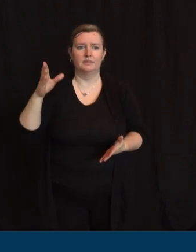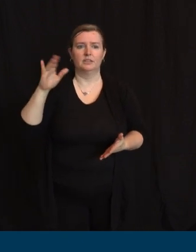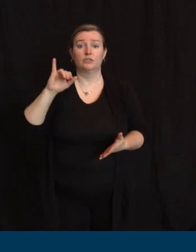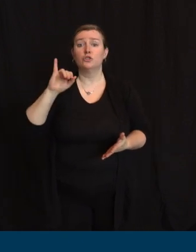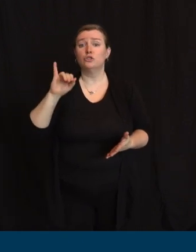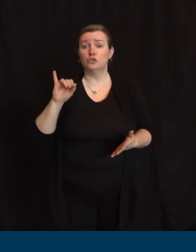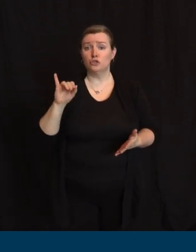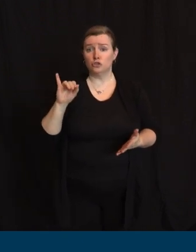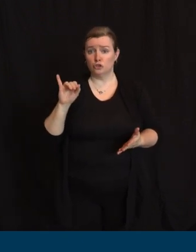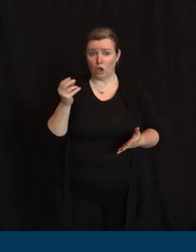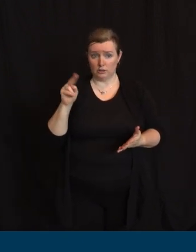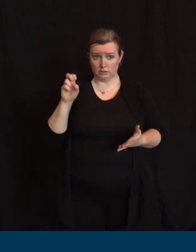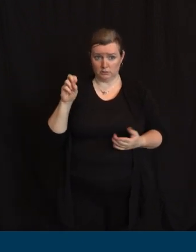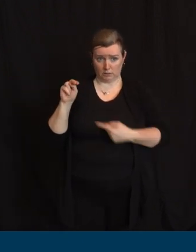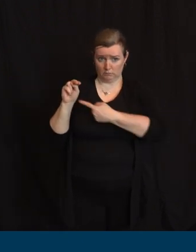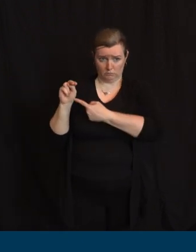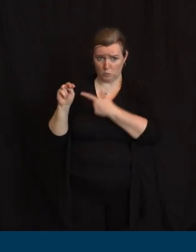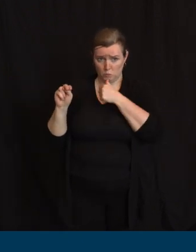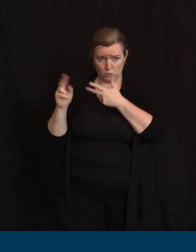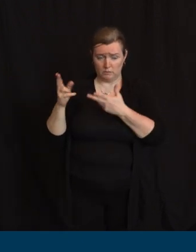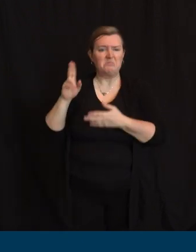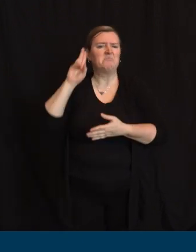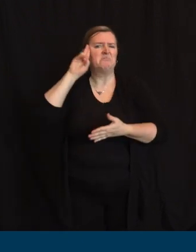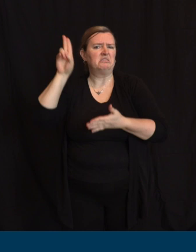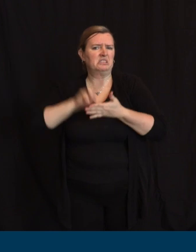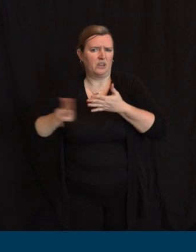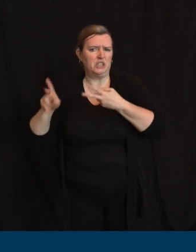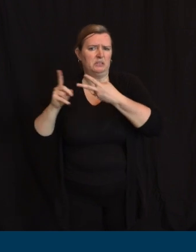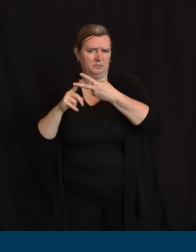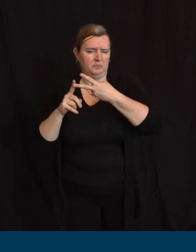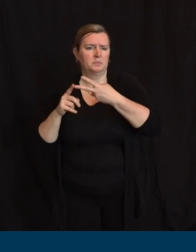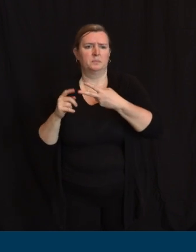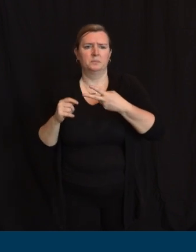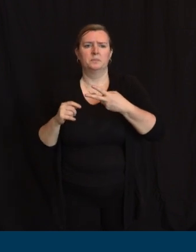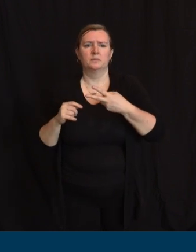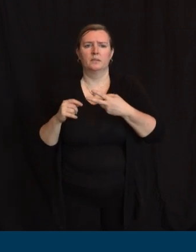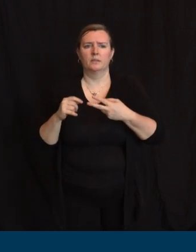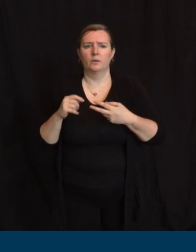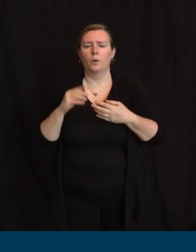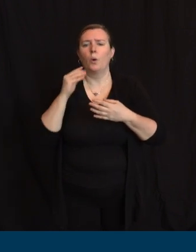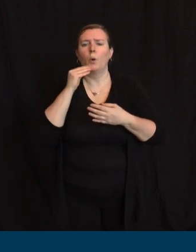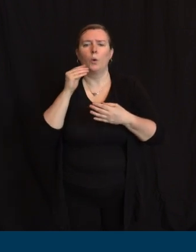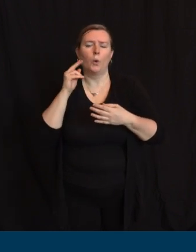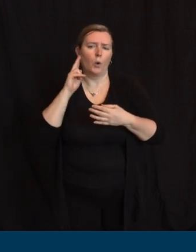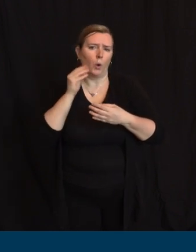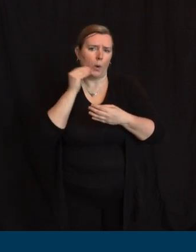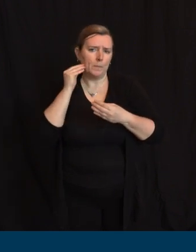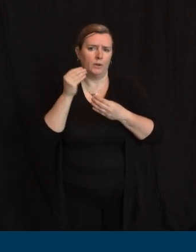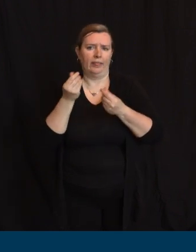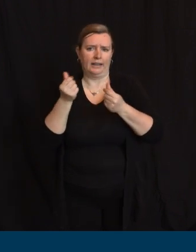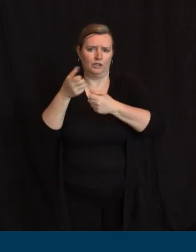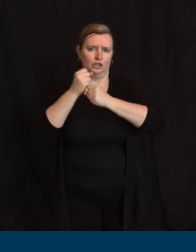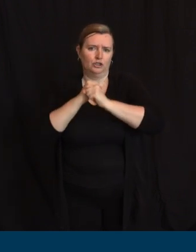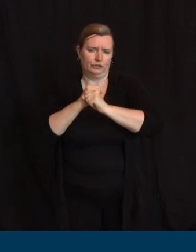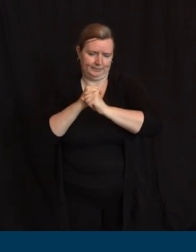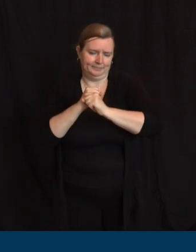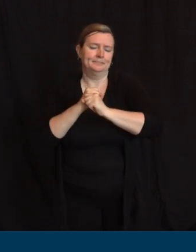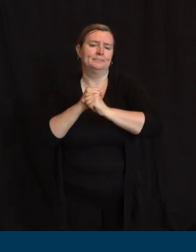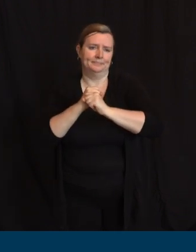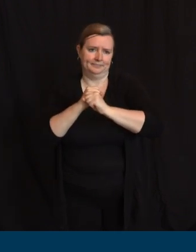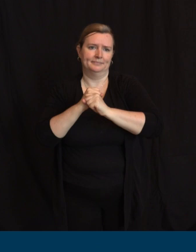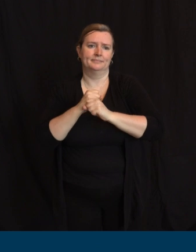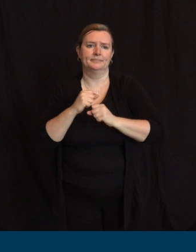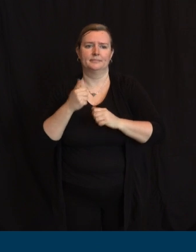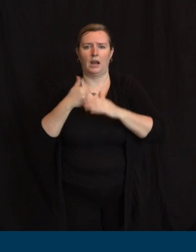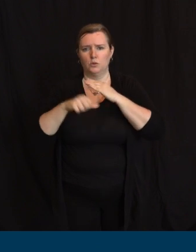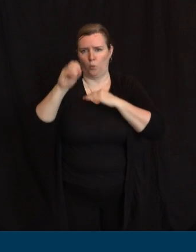States Secretary of Homeland Security under President Barack Obama. They will join, as I've mentioned, Chief of Staff George Helmy as